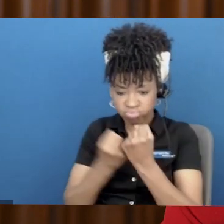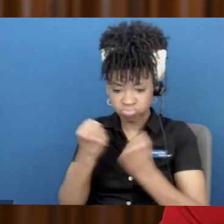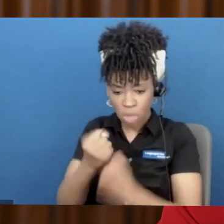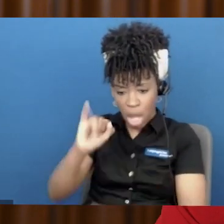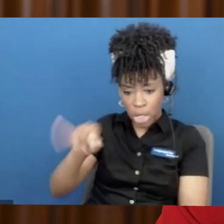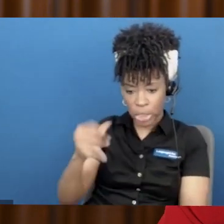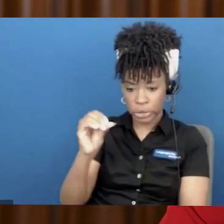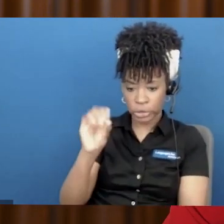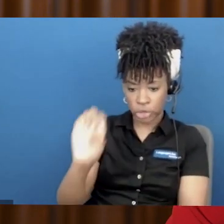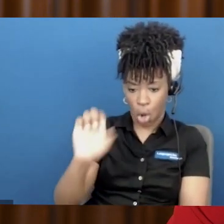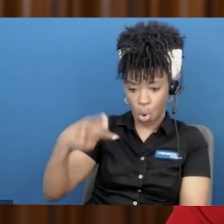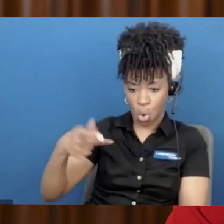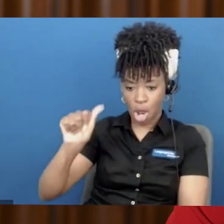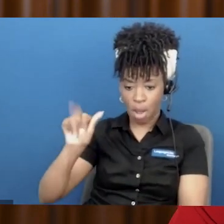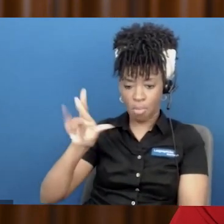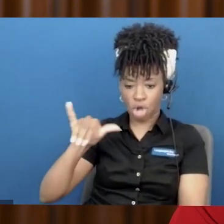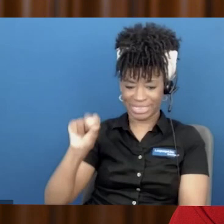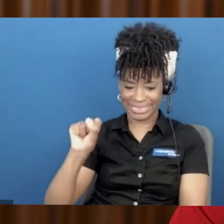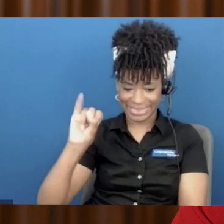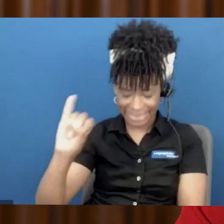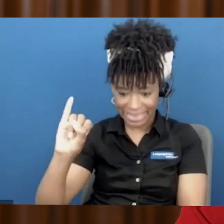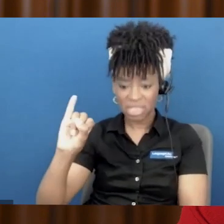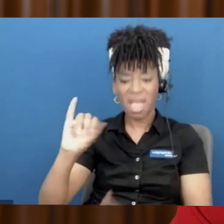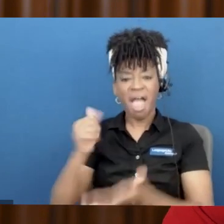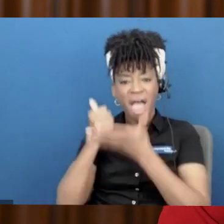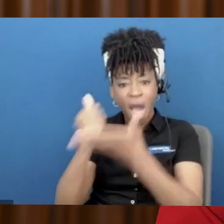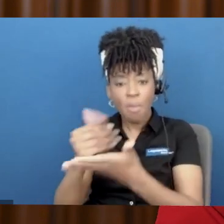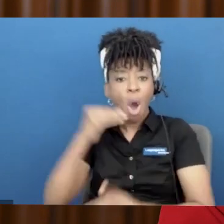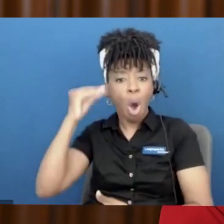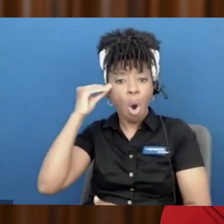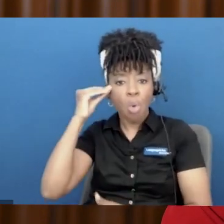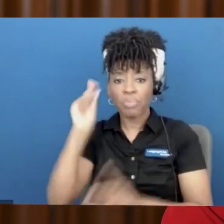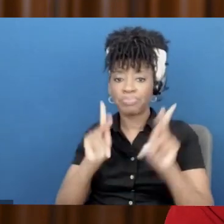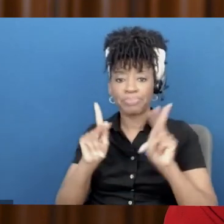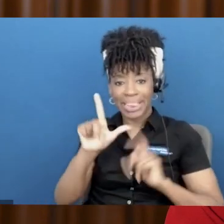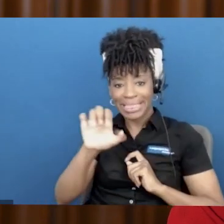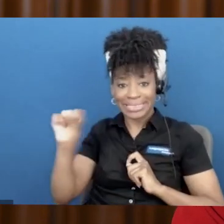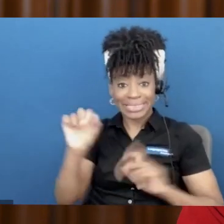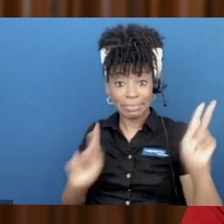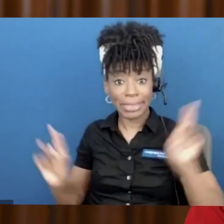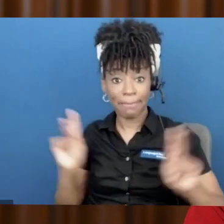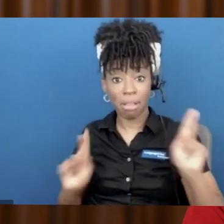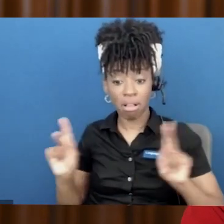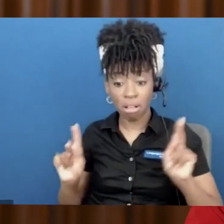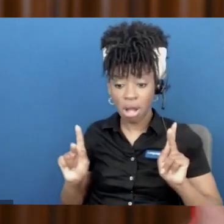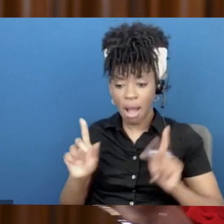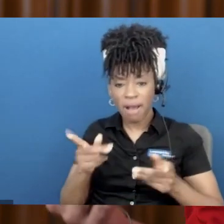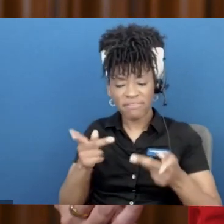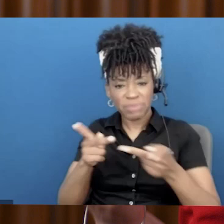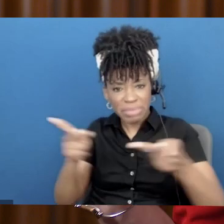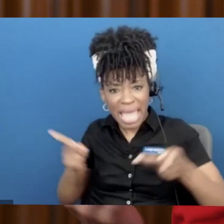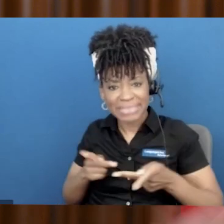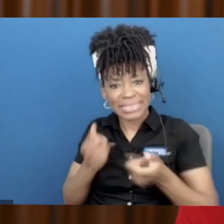more than 500 vulnerable and homeless people off the streets and into safer settings that allowed for physical distancing. We